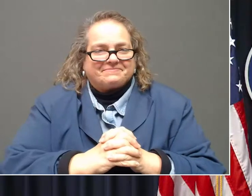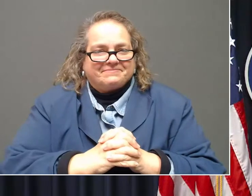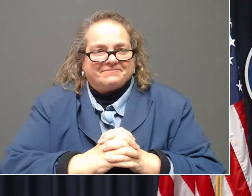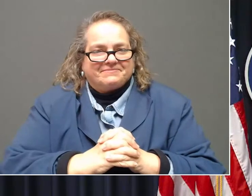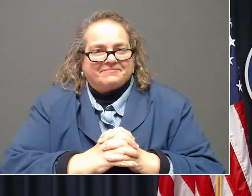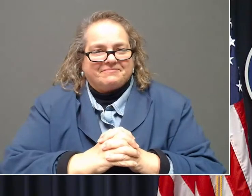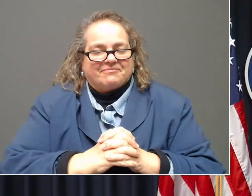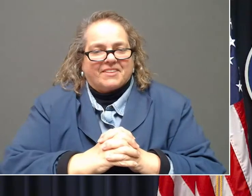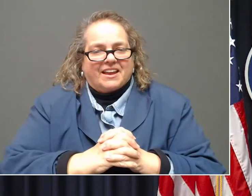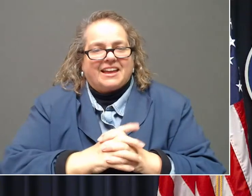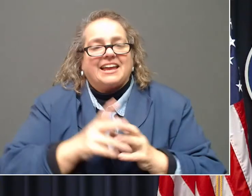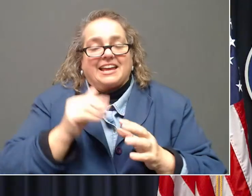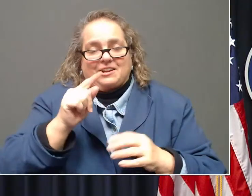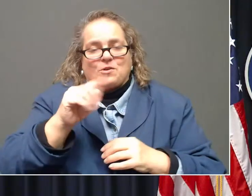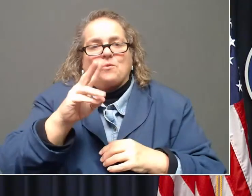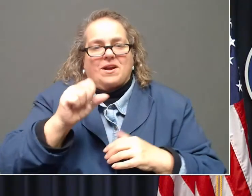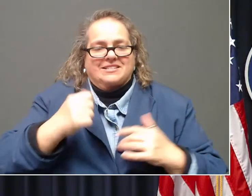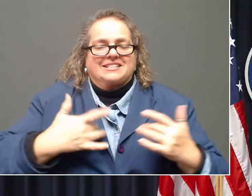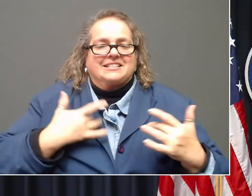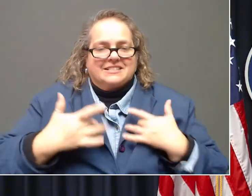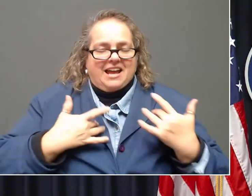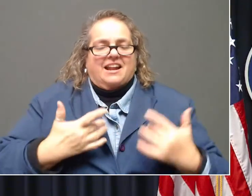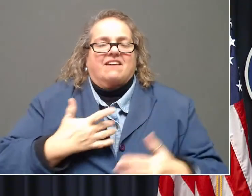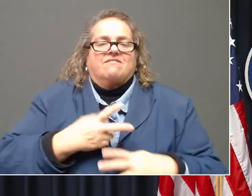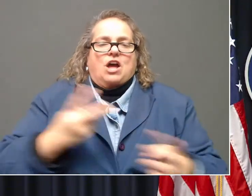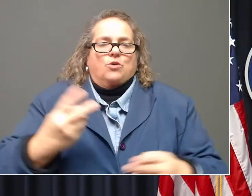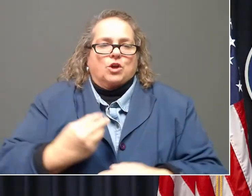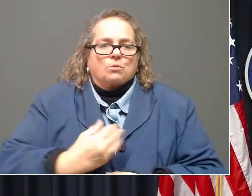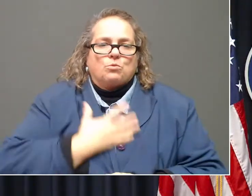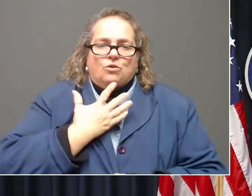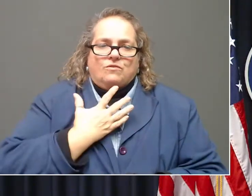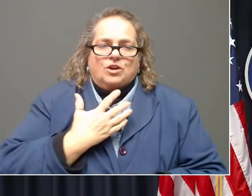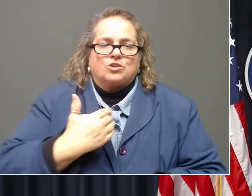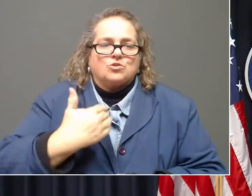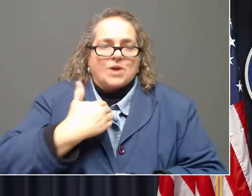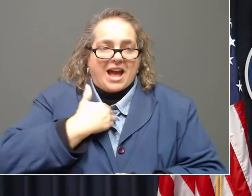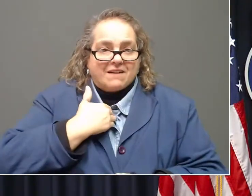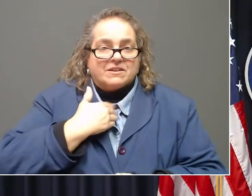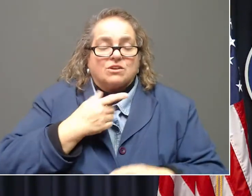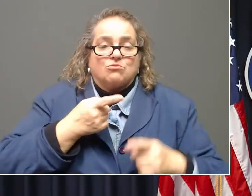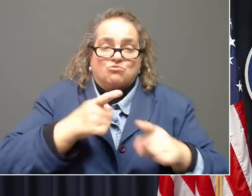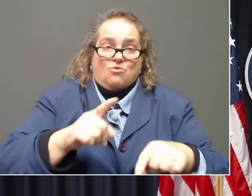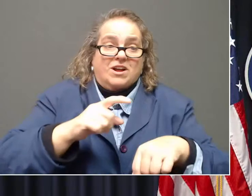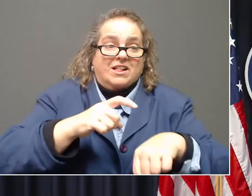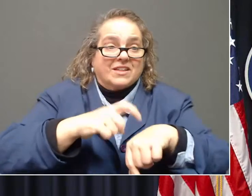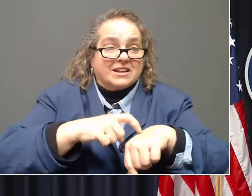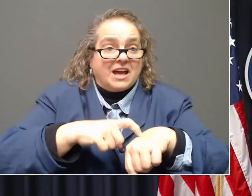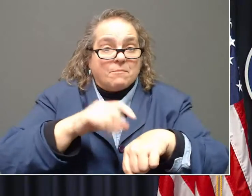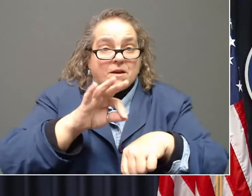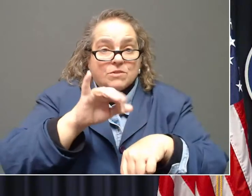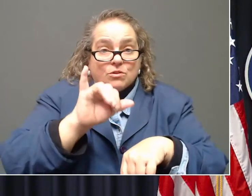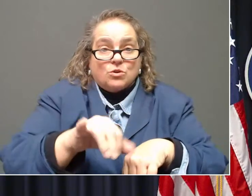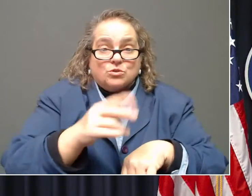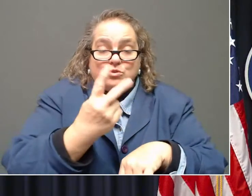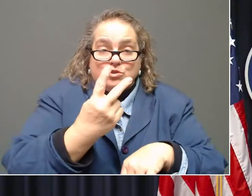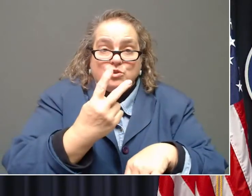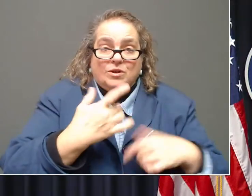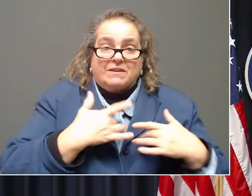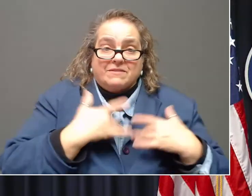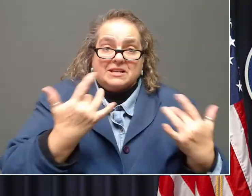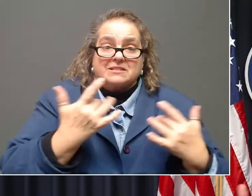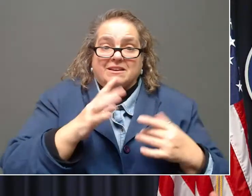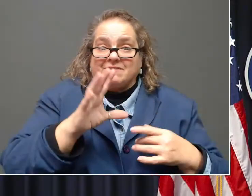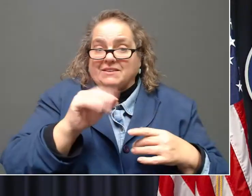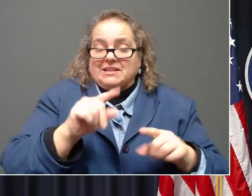to make our state, our Commonwealth more healthy and to overcome this terrible challenge. You guys, we're almost through